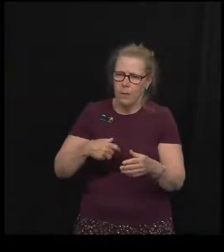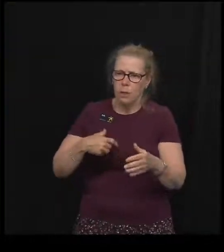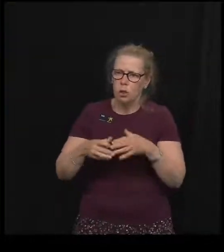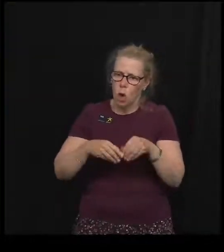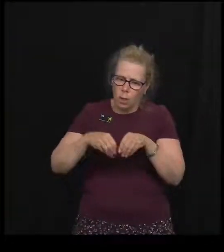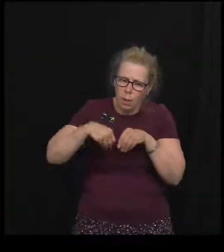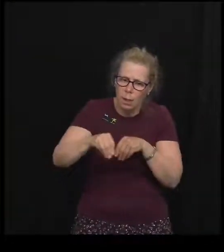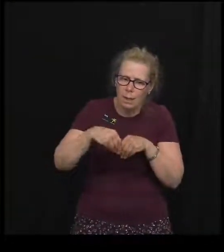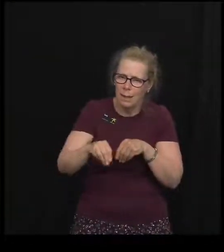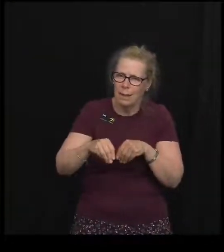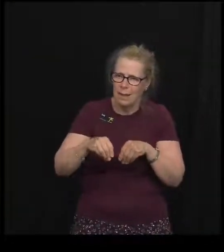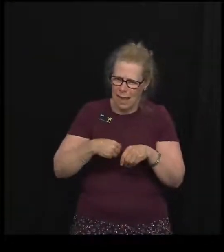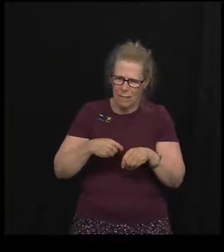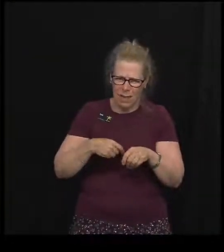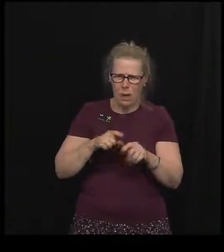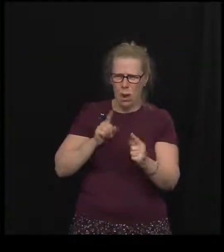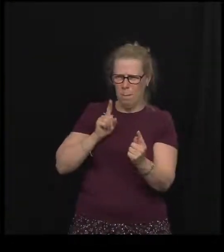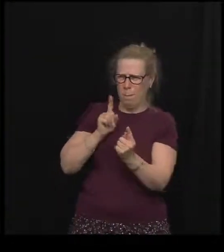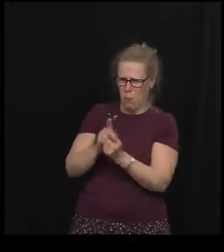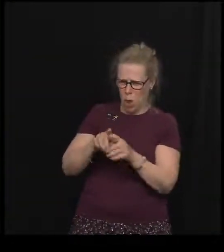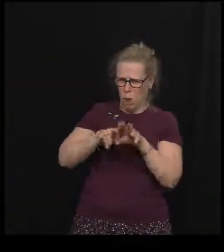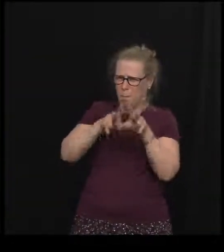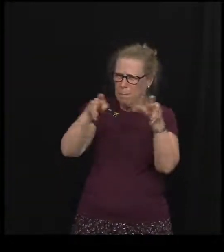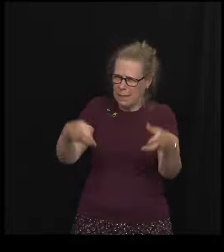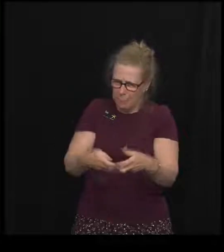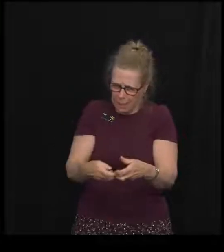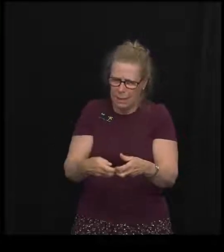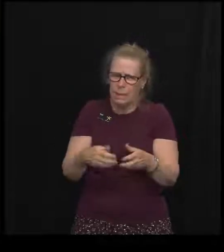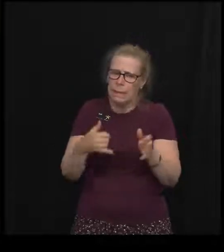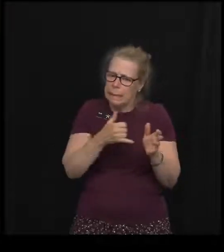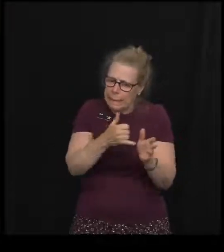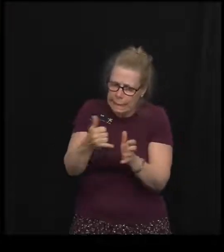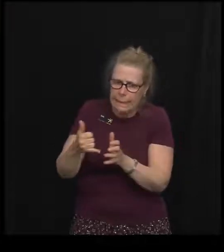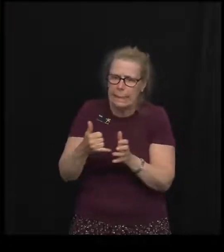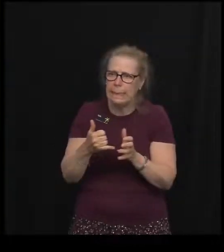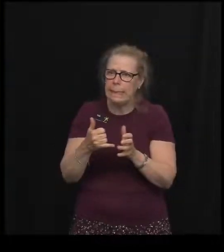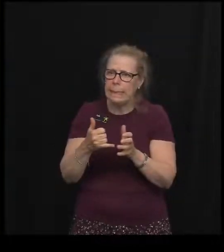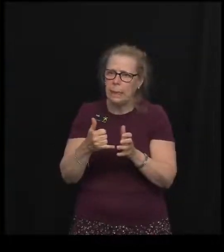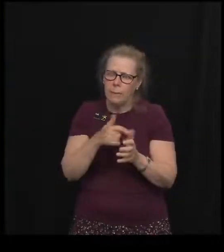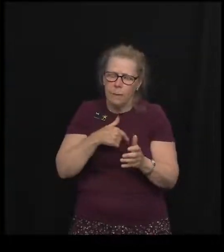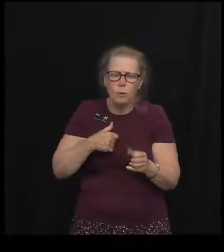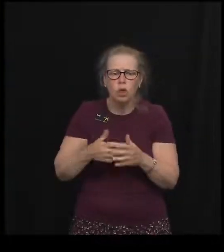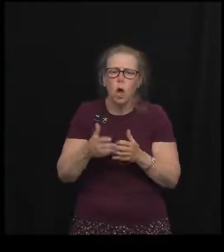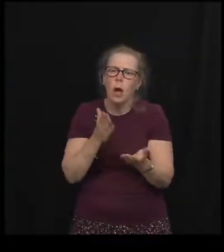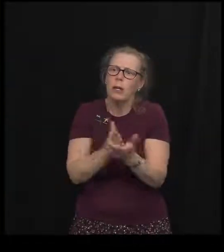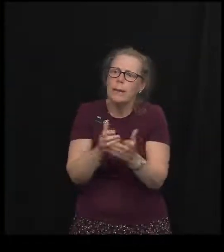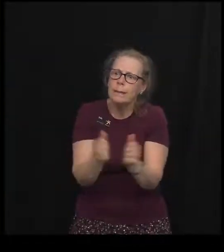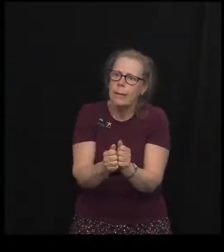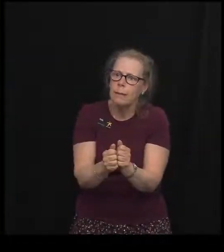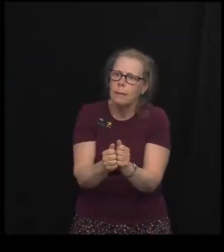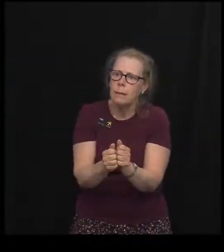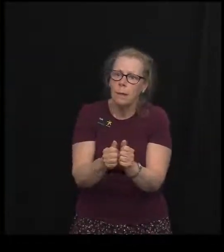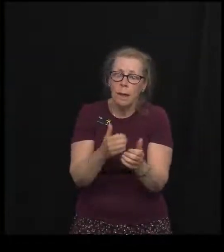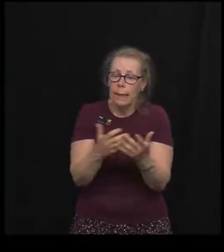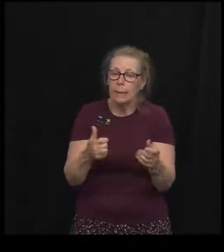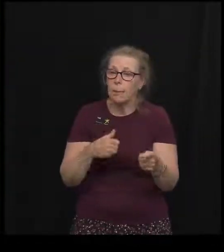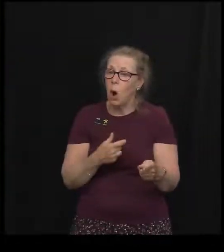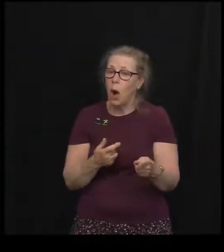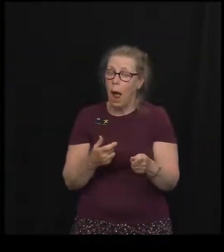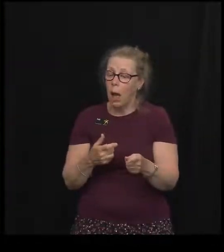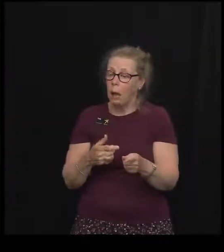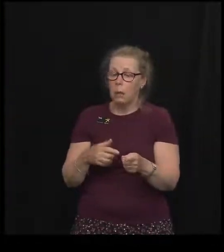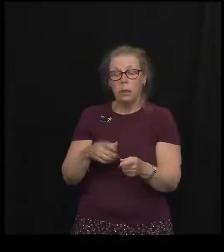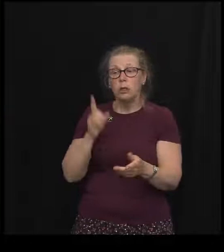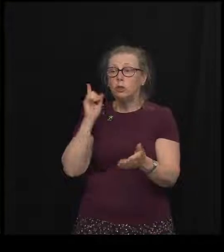pandemic treaty. Making investment in pandemic preparedness, which is what the treaty is all about, is the right thing to do. It's not just for pandemics. You get